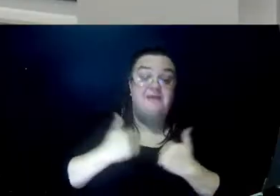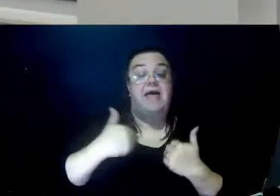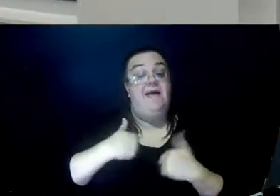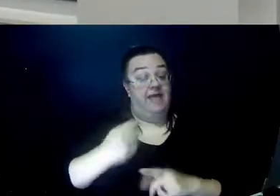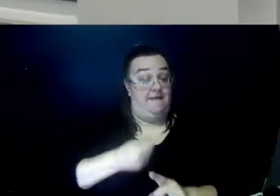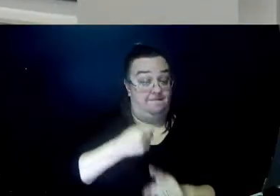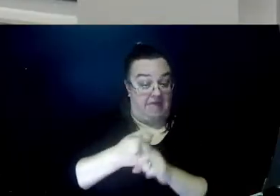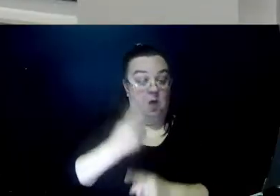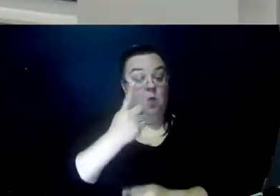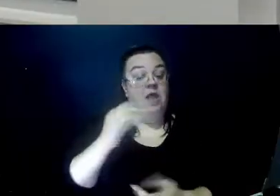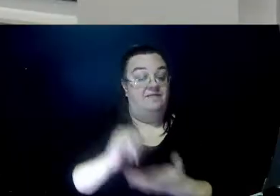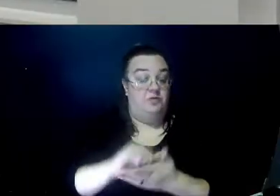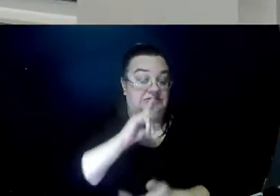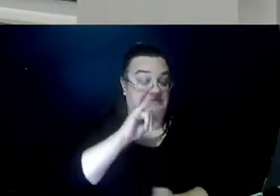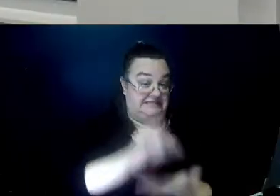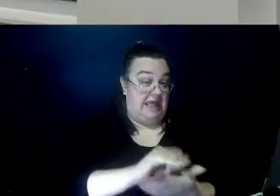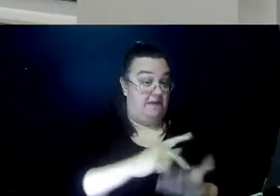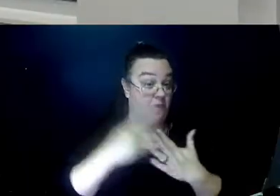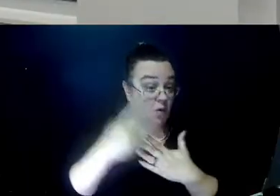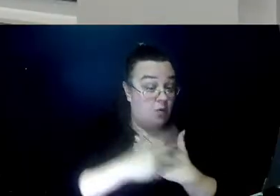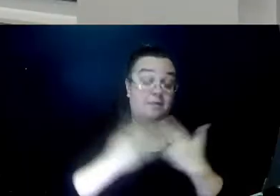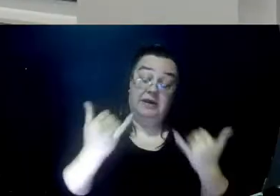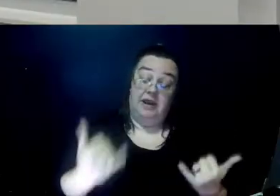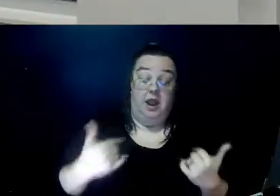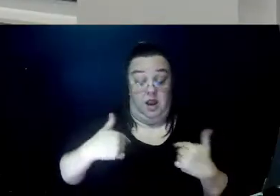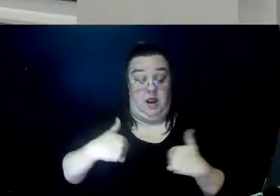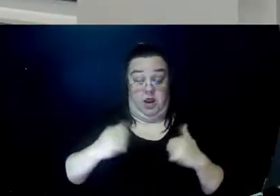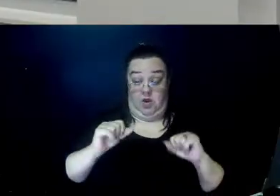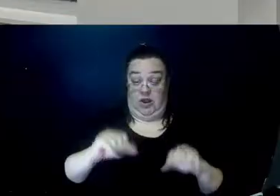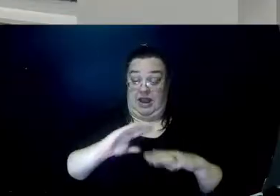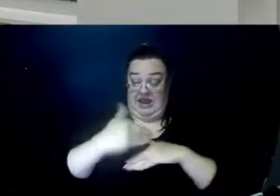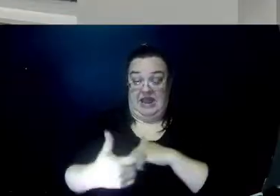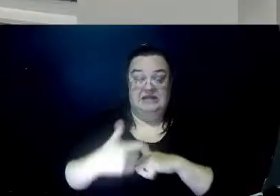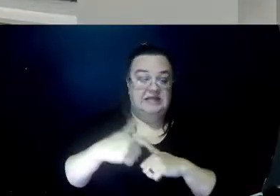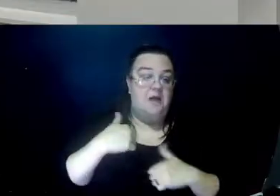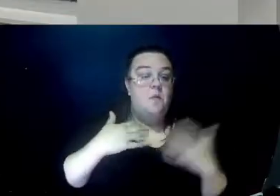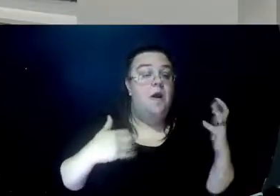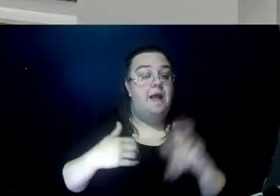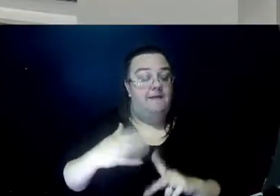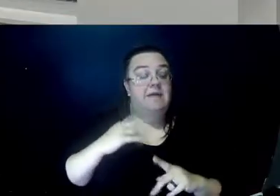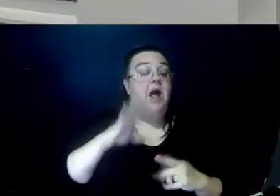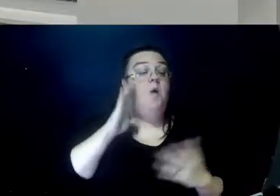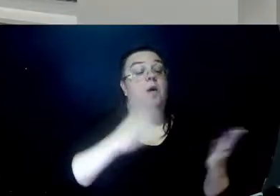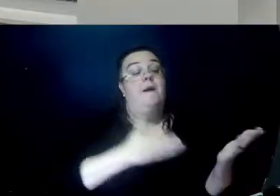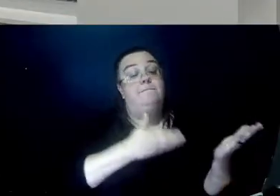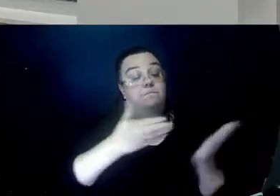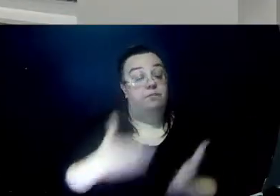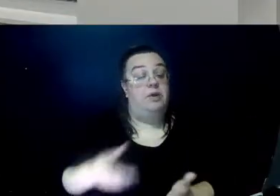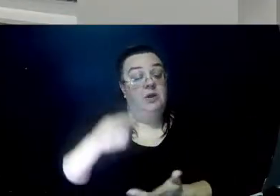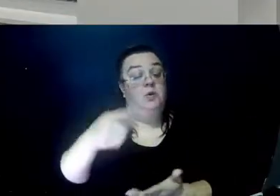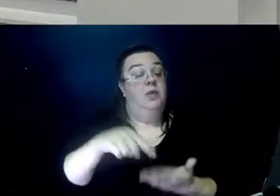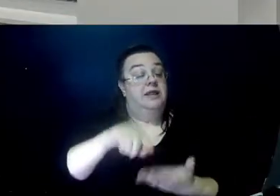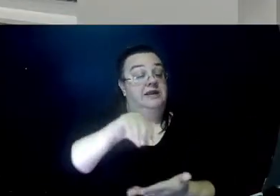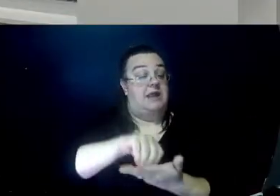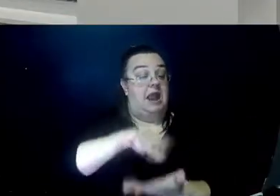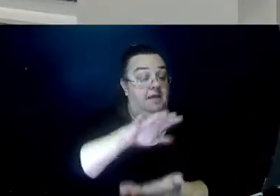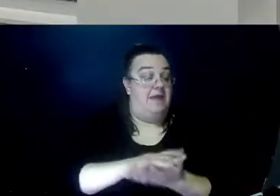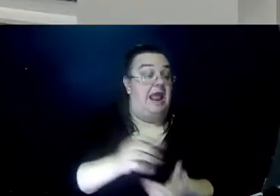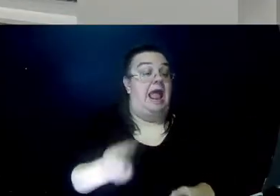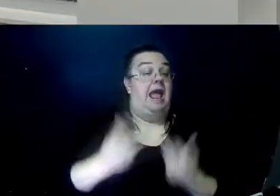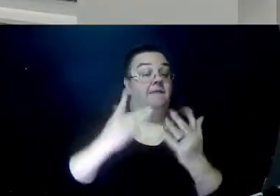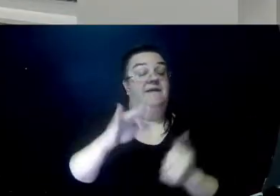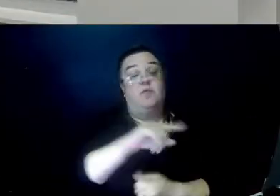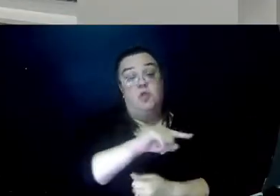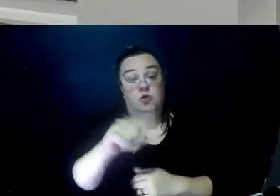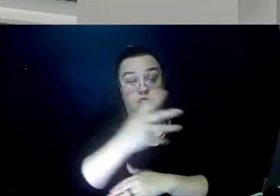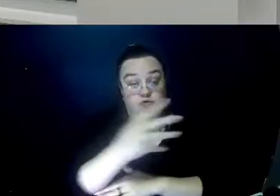program. Now, I could, next time I'll come back and I'll bring you the documentation of how many of those trees and how